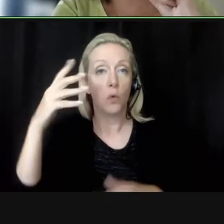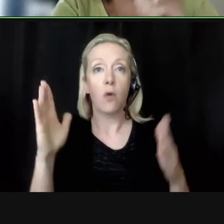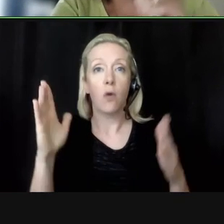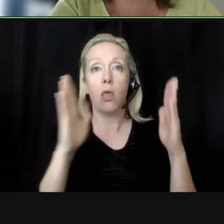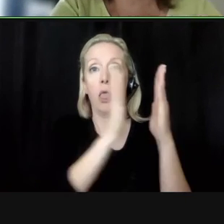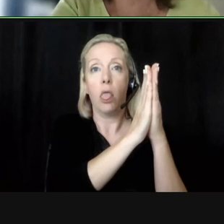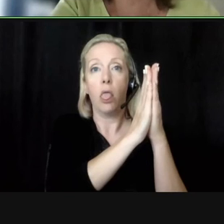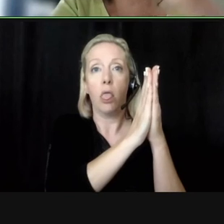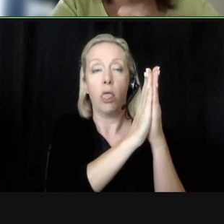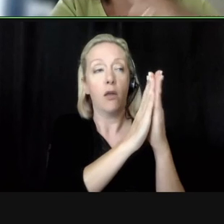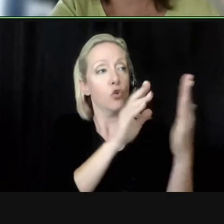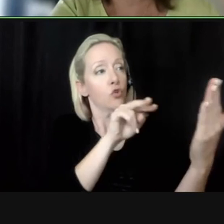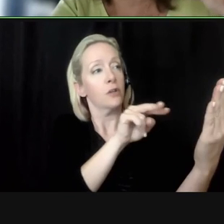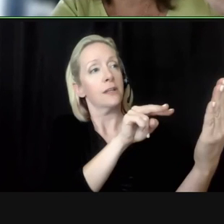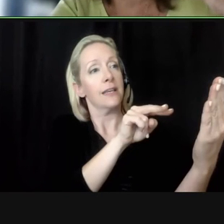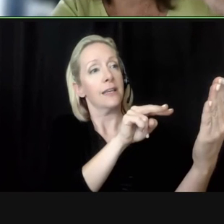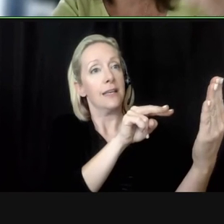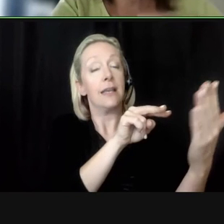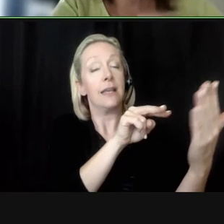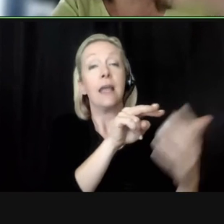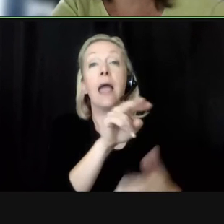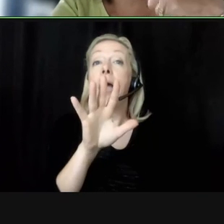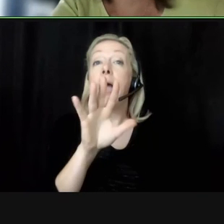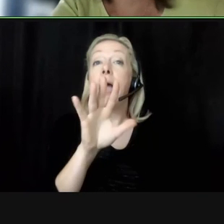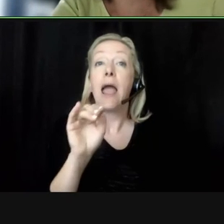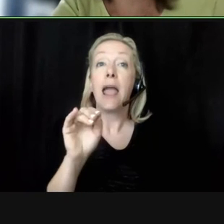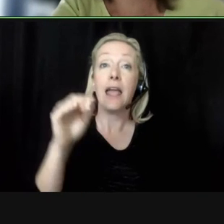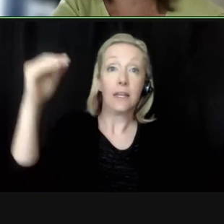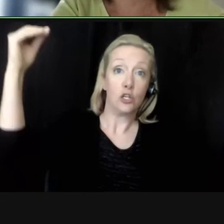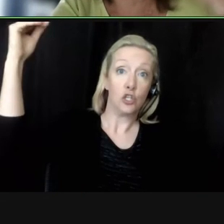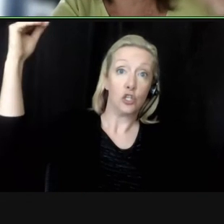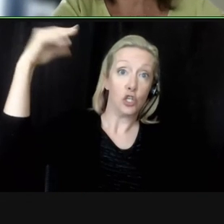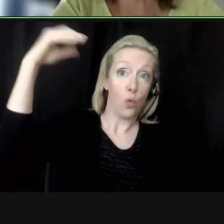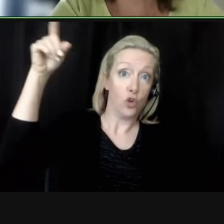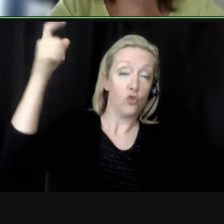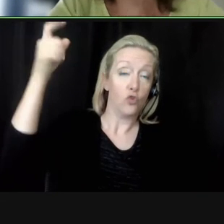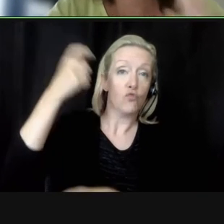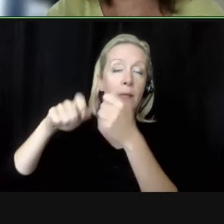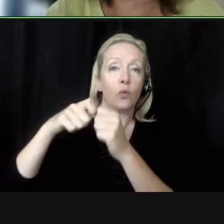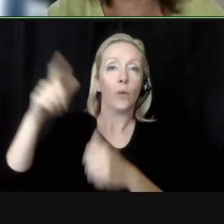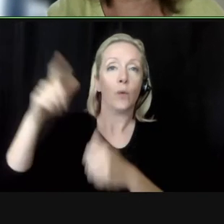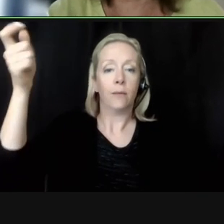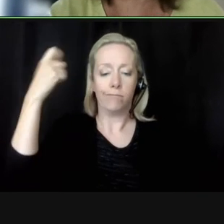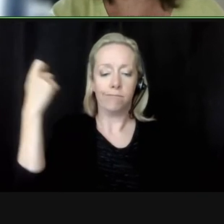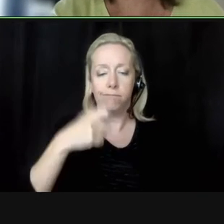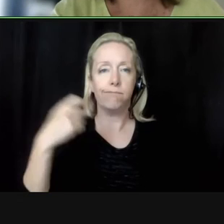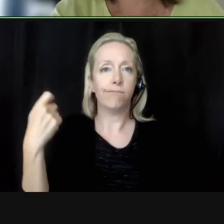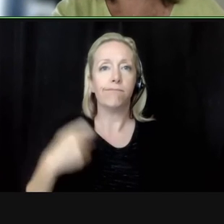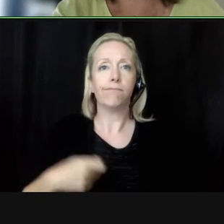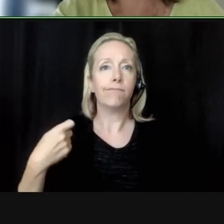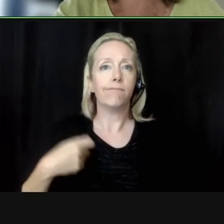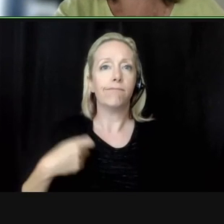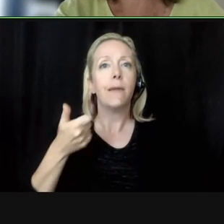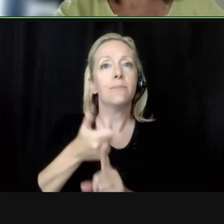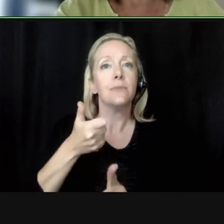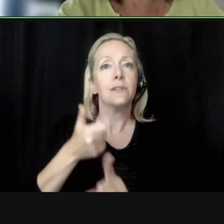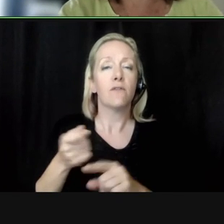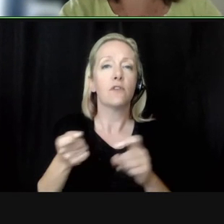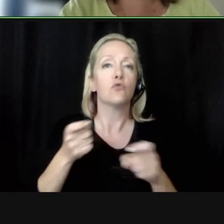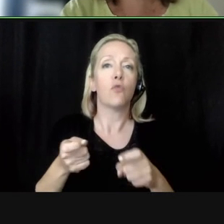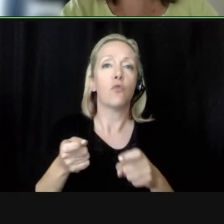the shower head to a handheld shower head that he could control. And that made all the difference in the